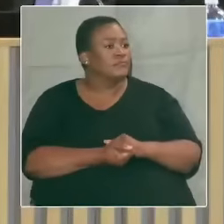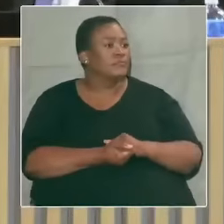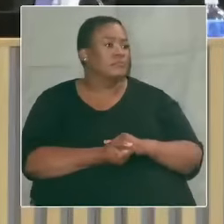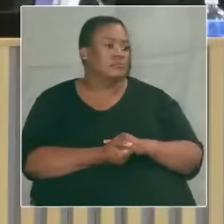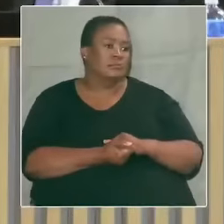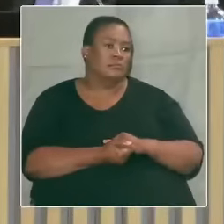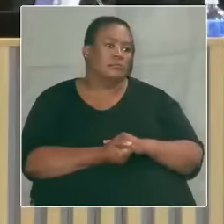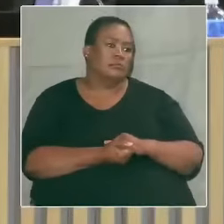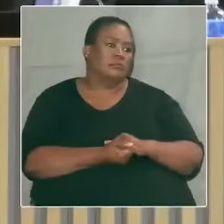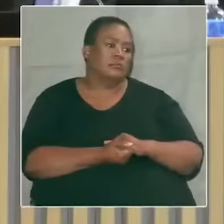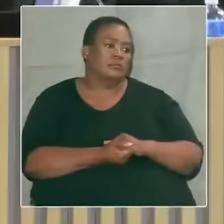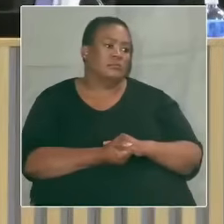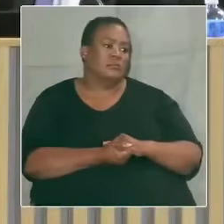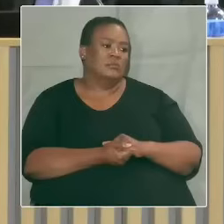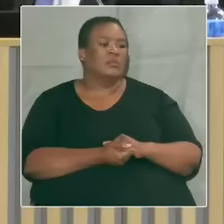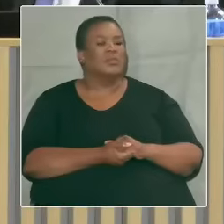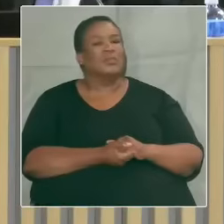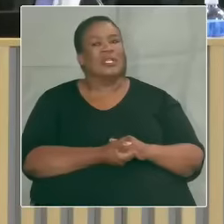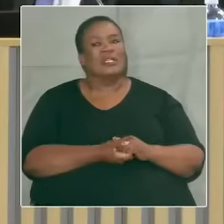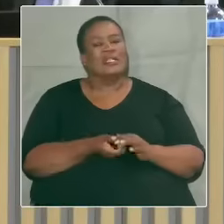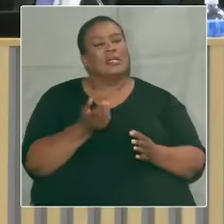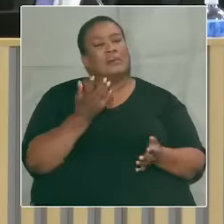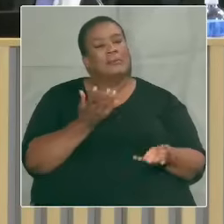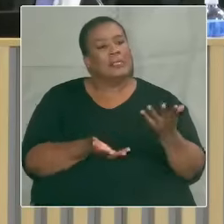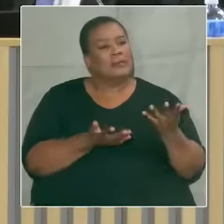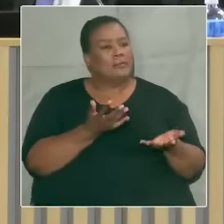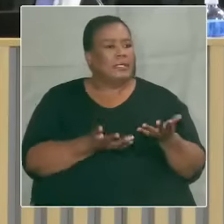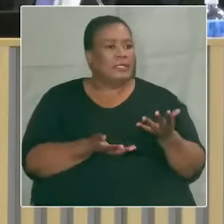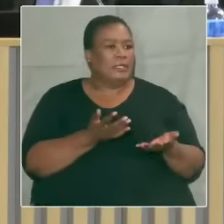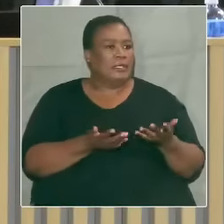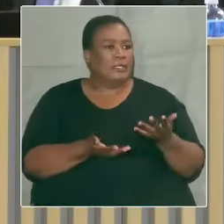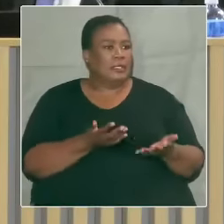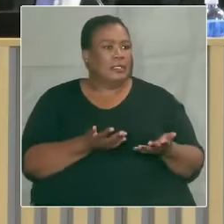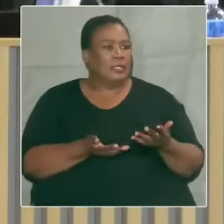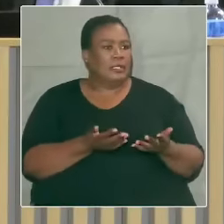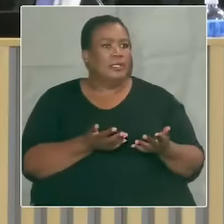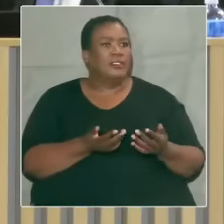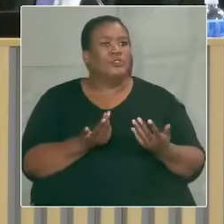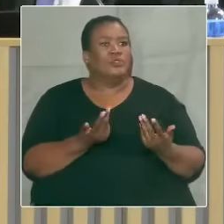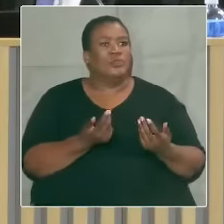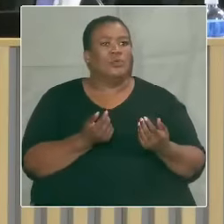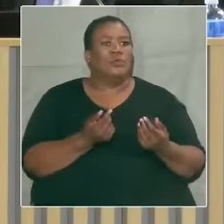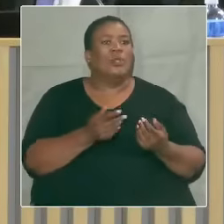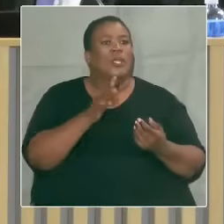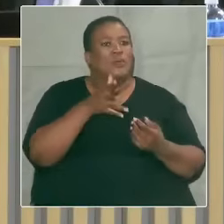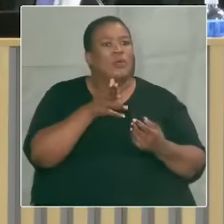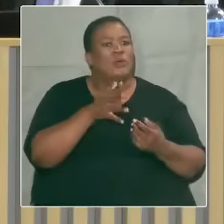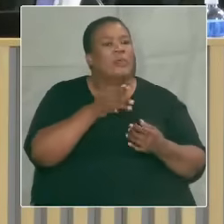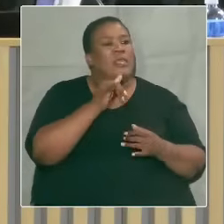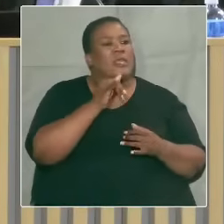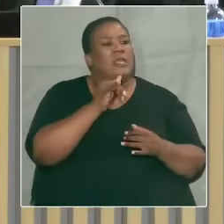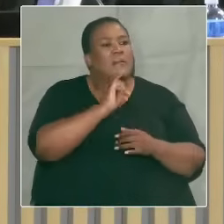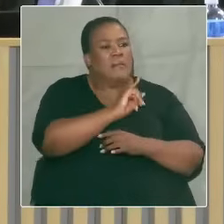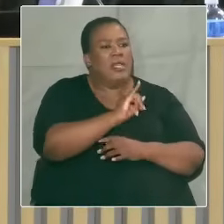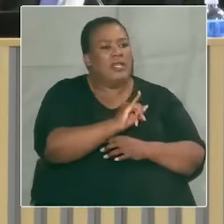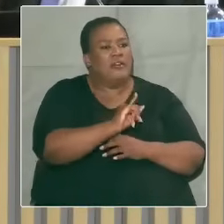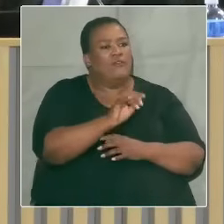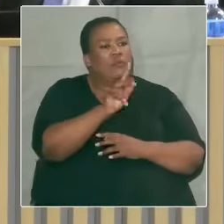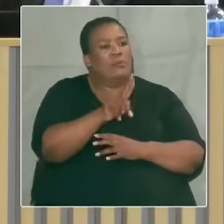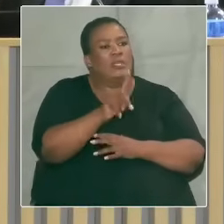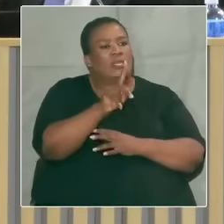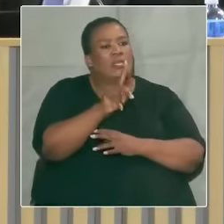it may be shortchanging the PKTT to focus on convictions